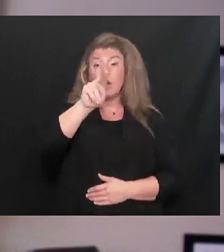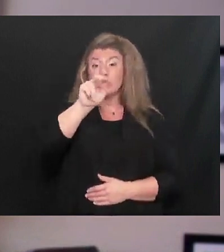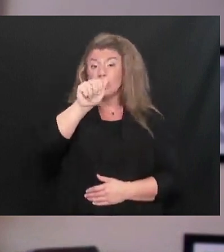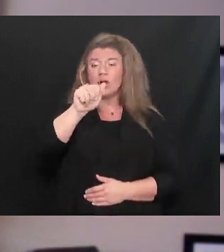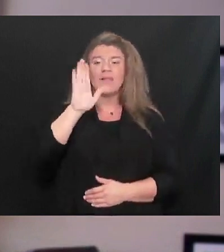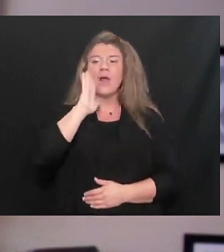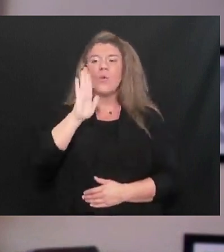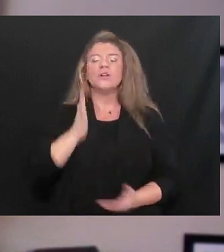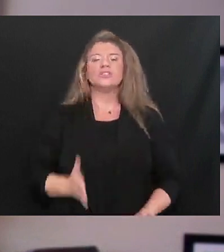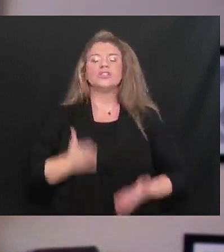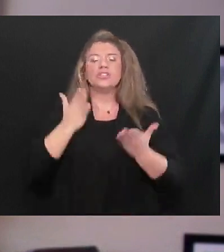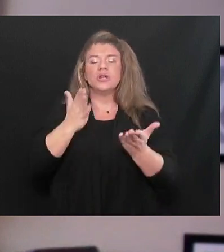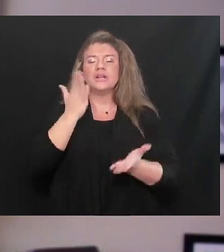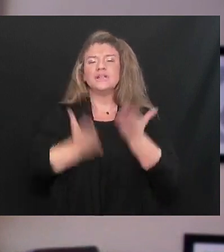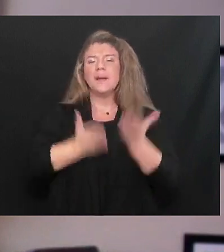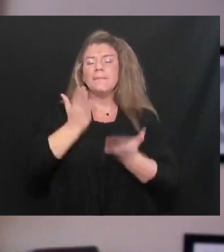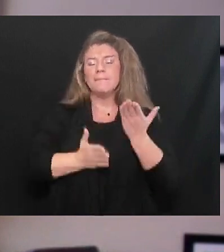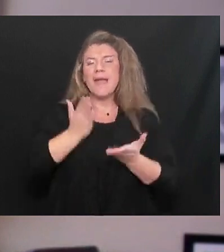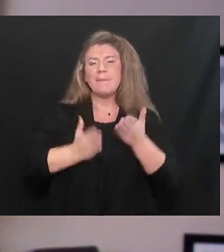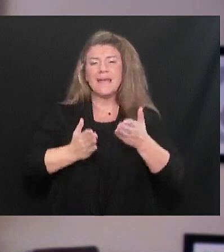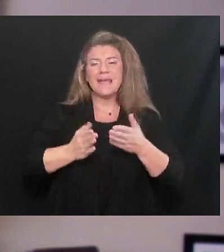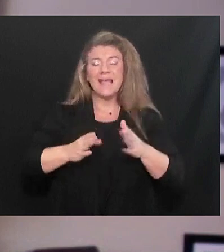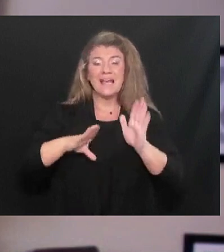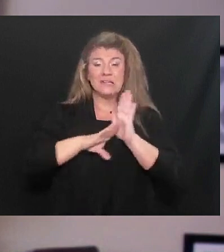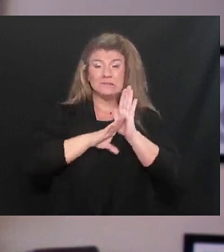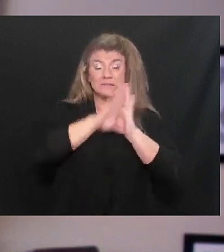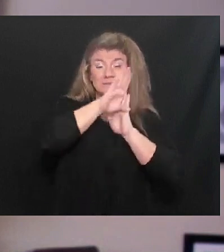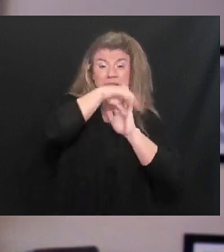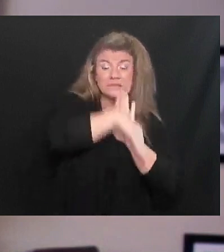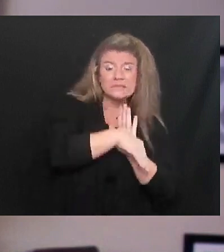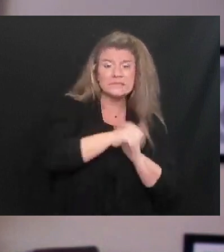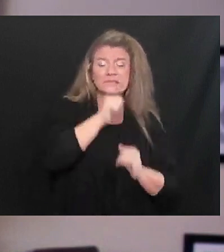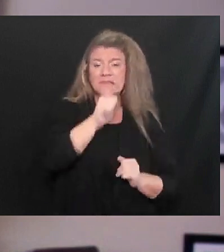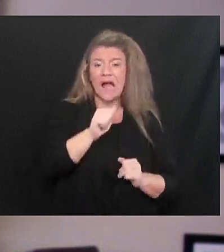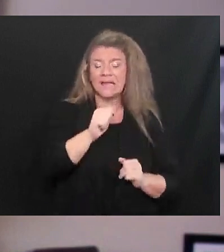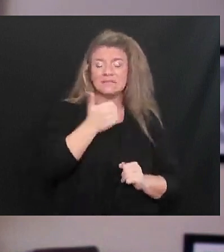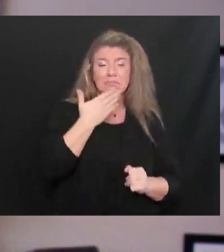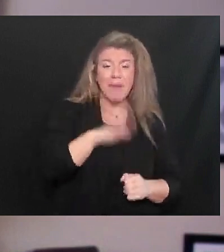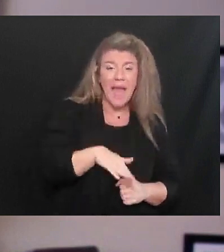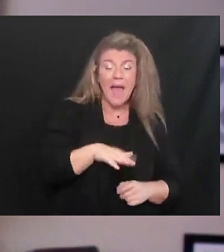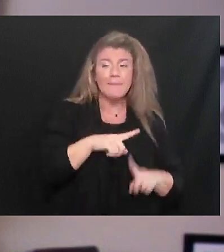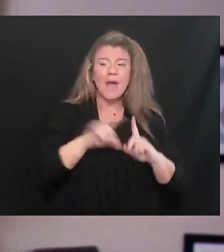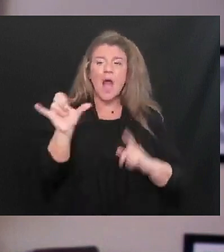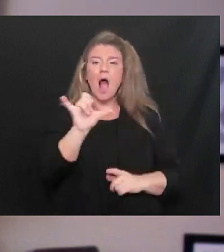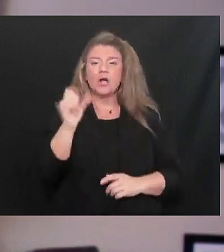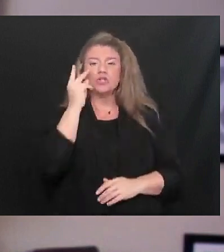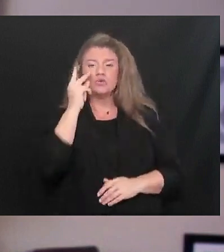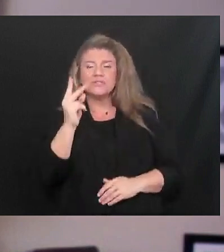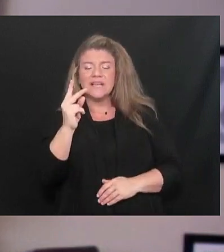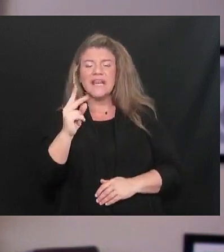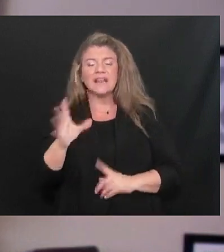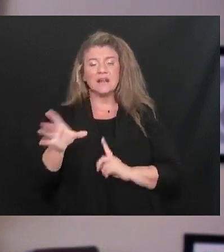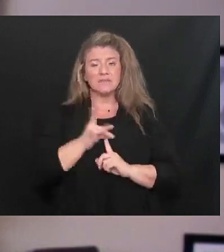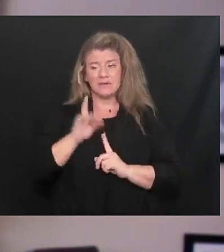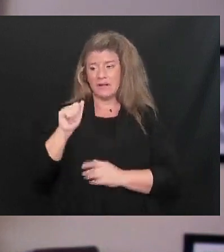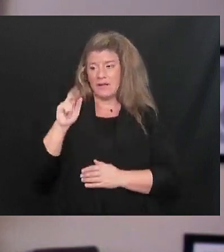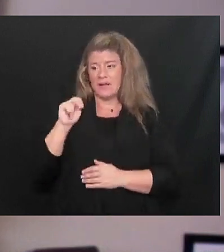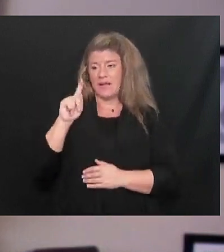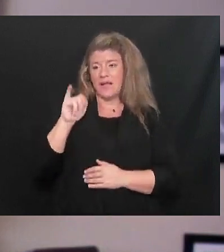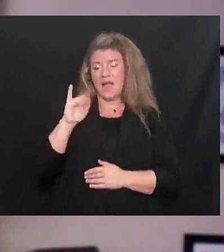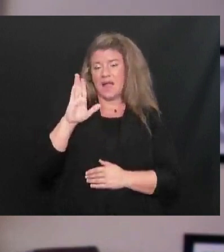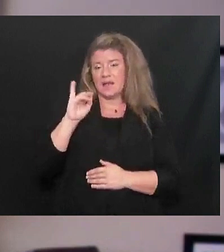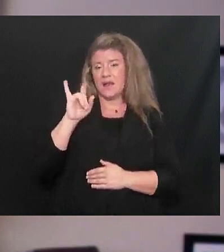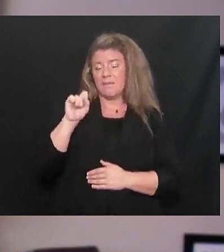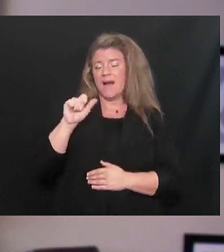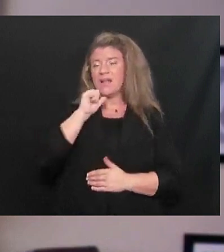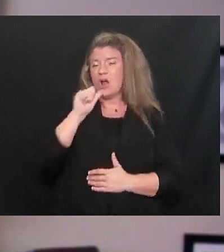suggest that maybe the drop-off isn't quite as steep with Moderna, although I've also seen that the peak antibody levels are about 43 days